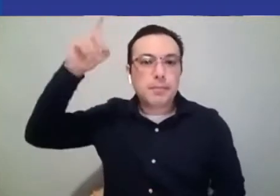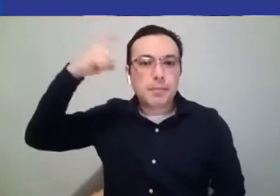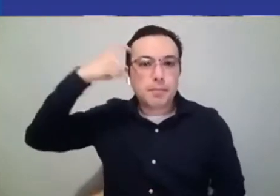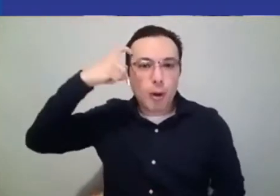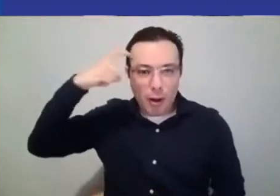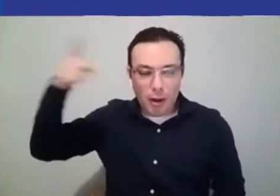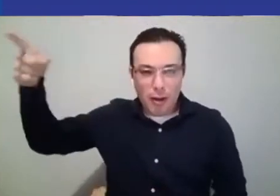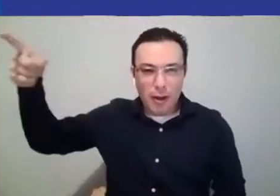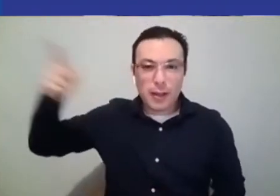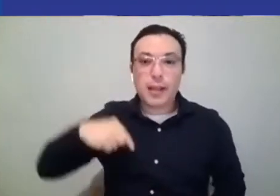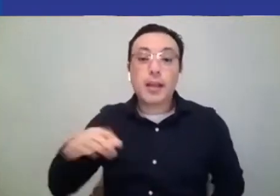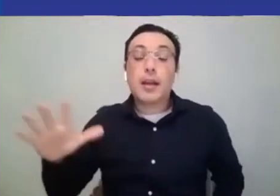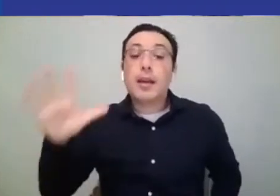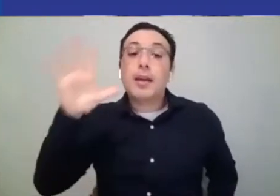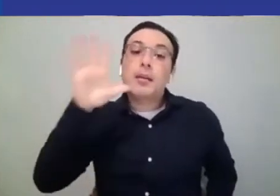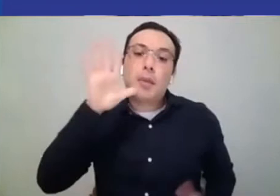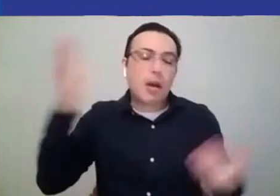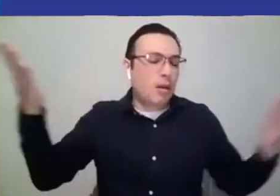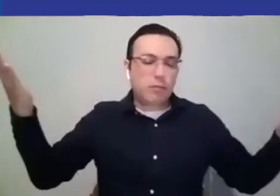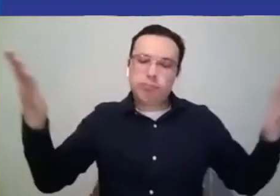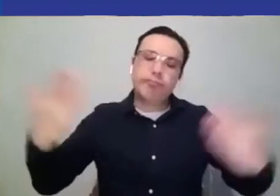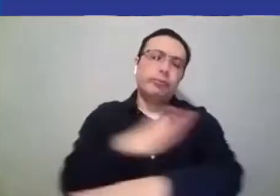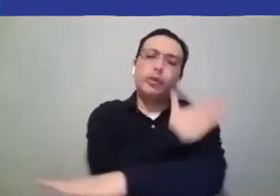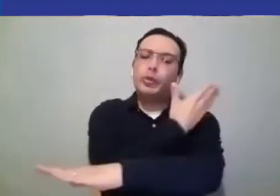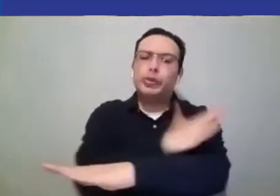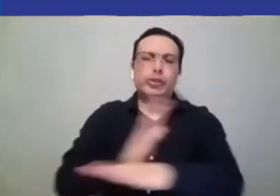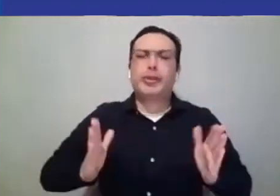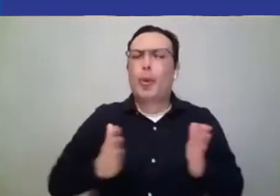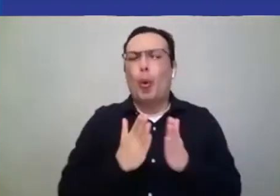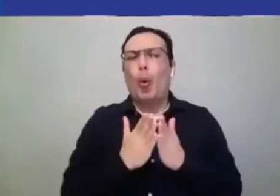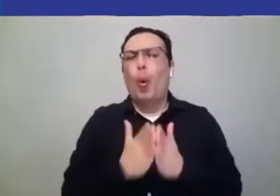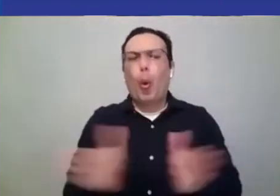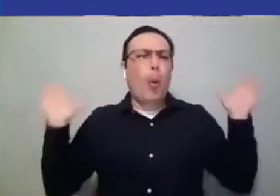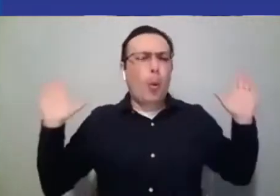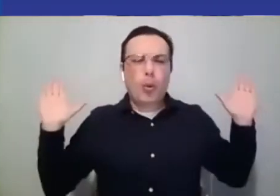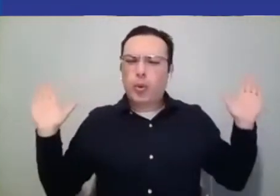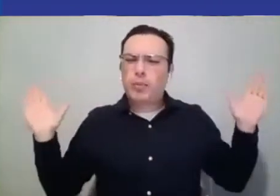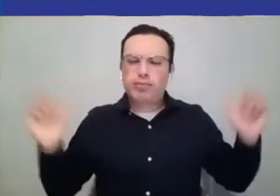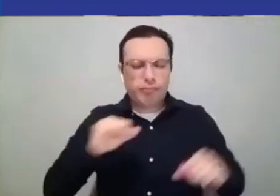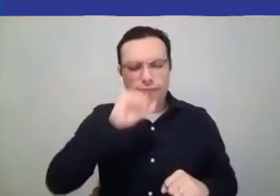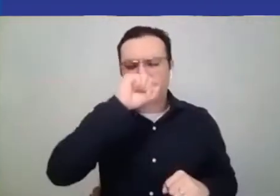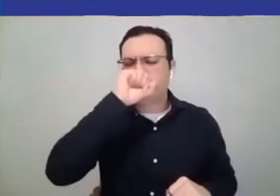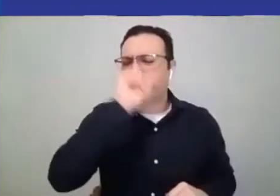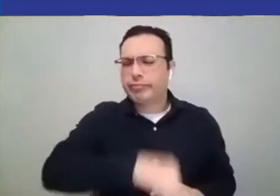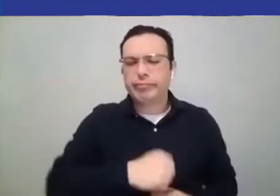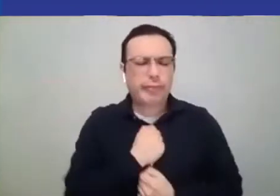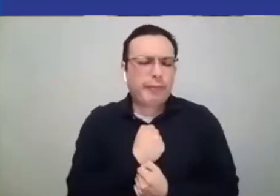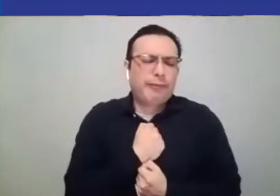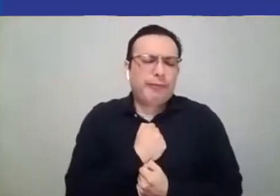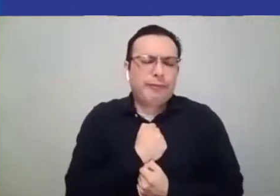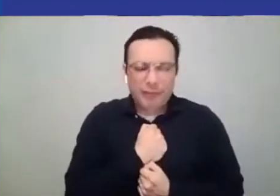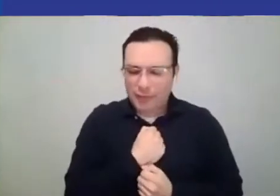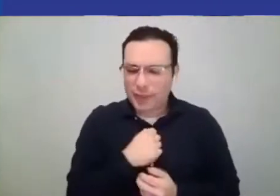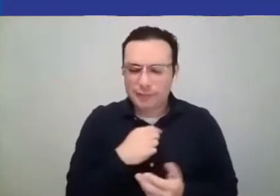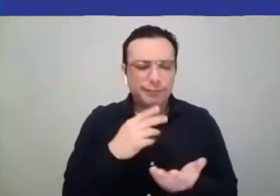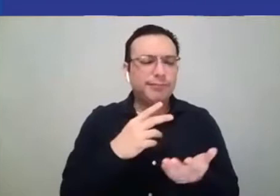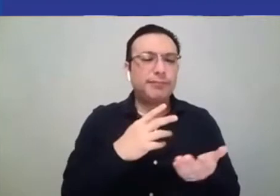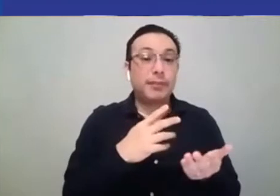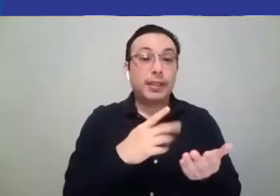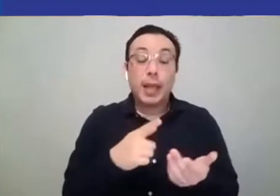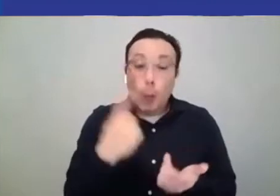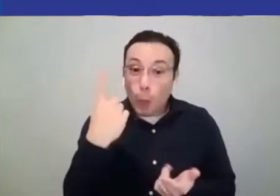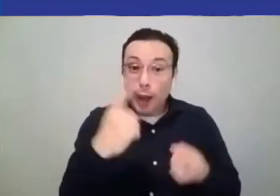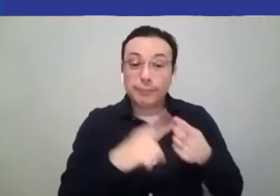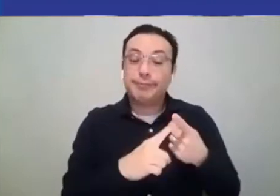with my parents in the Bronx. And my mom loved all kinds of music. She was a particular